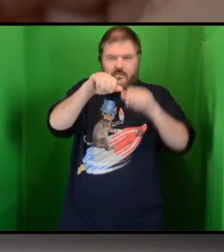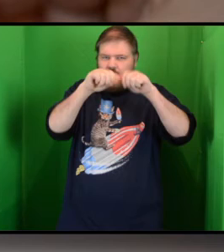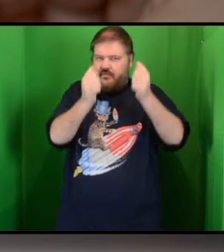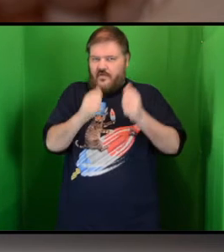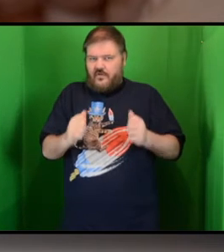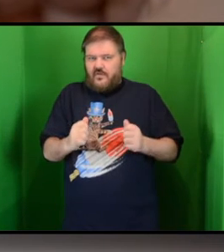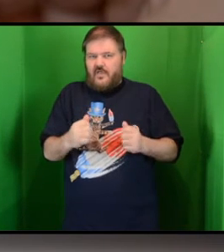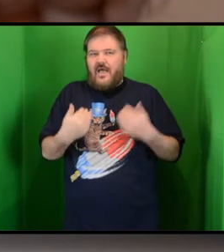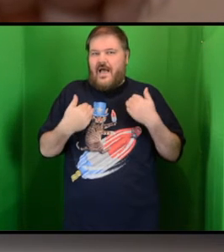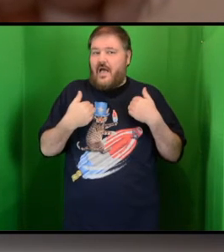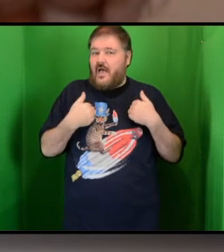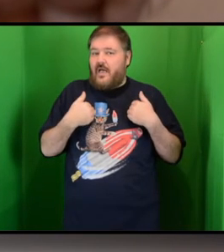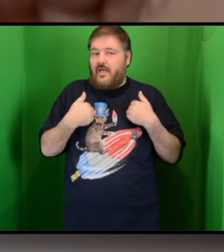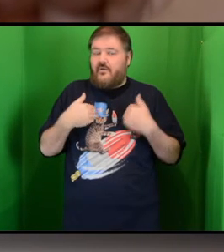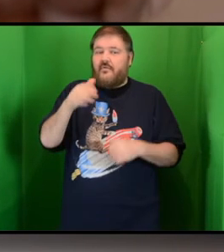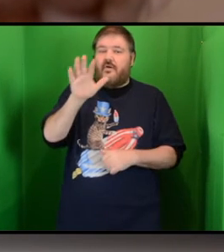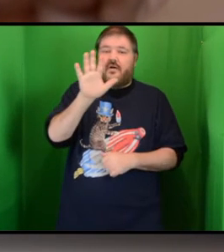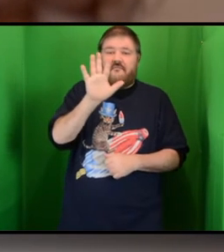to